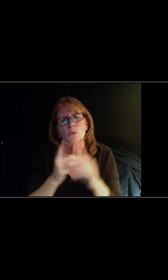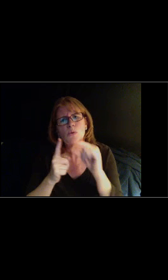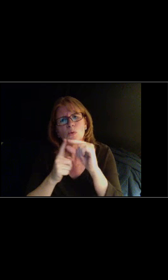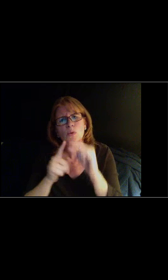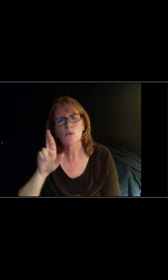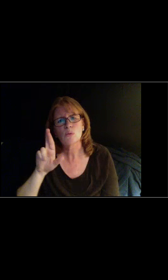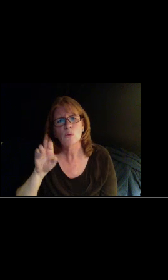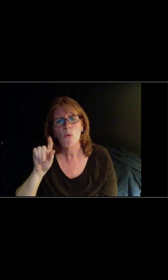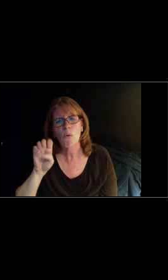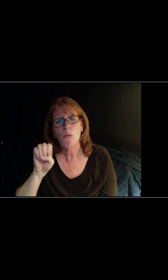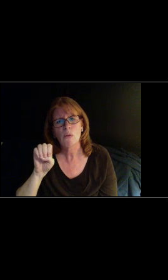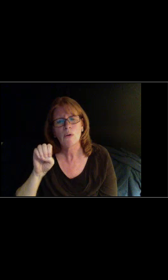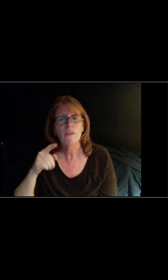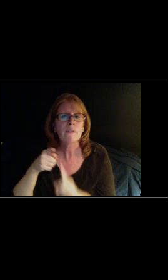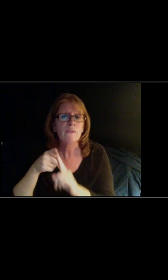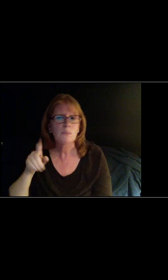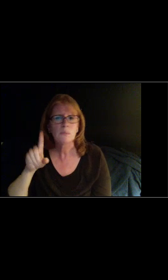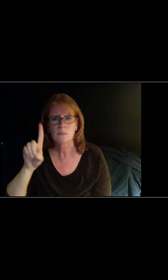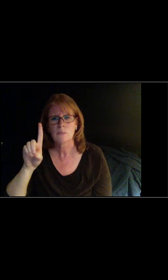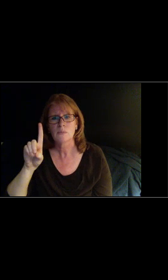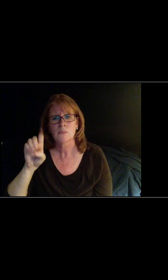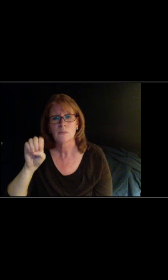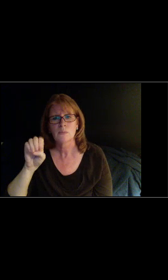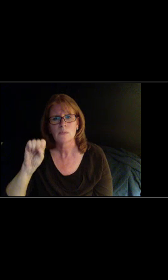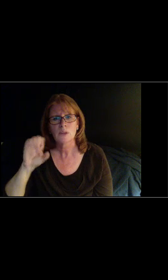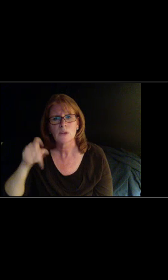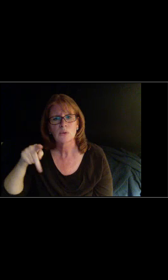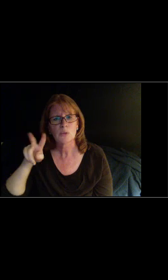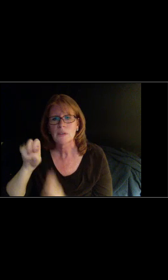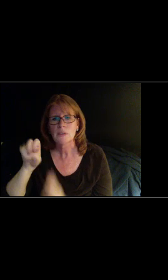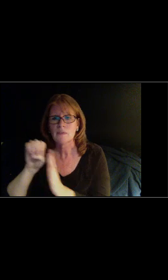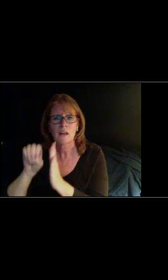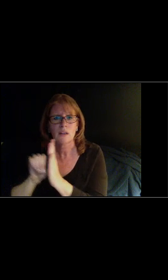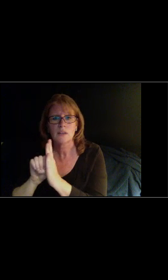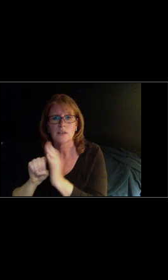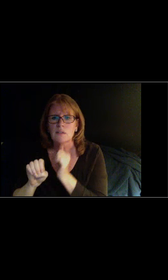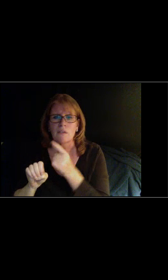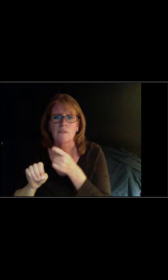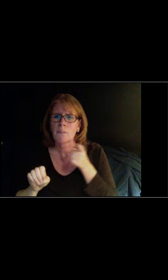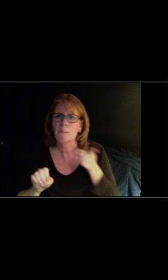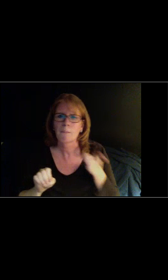that they are in. So how we use this word role,